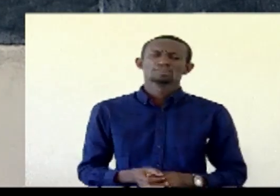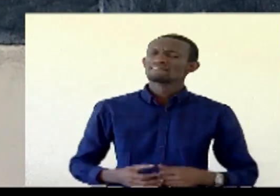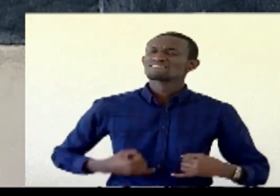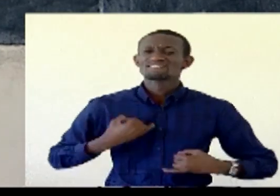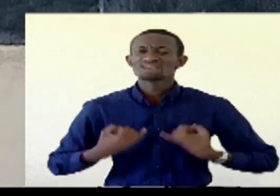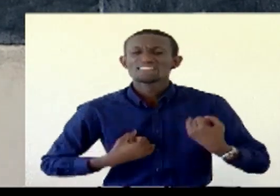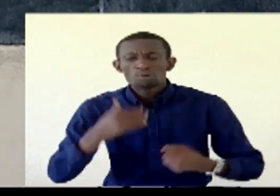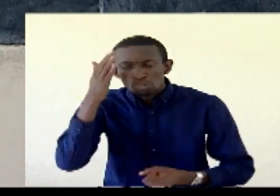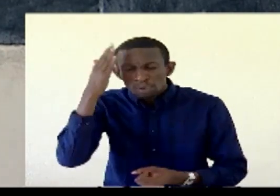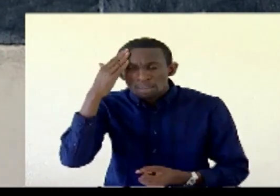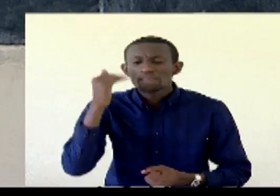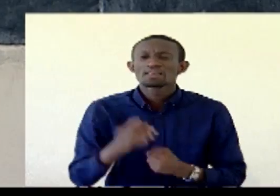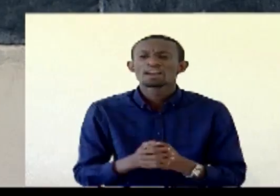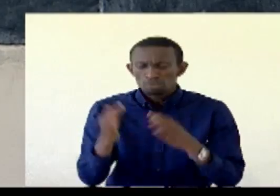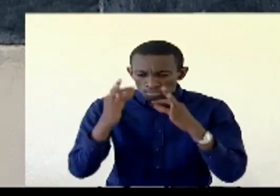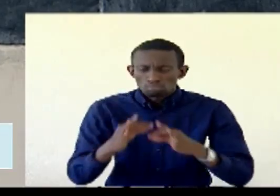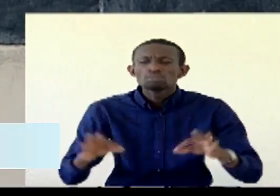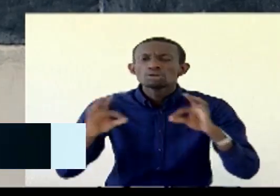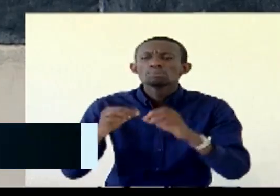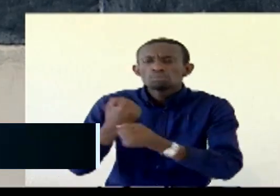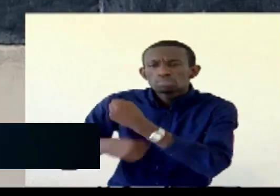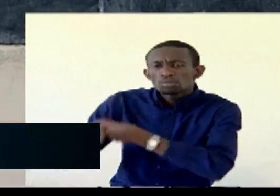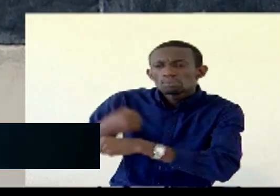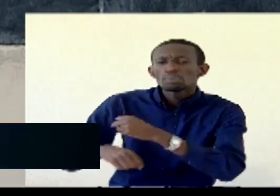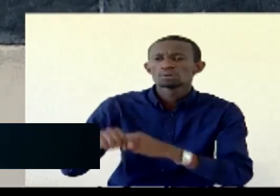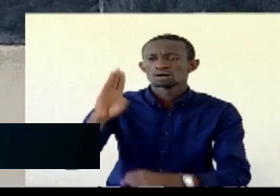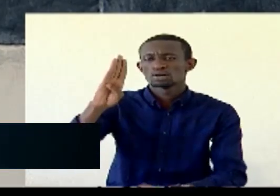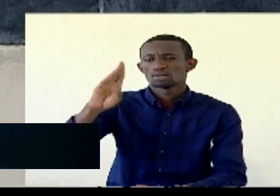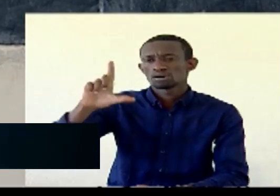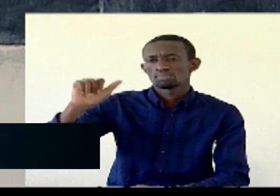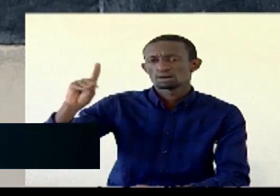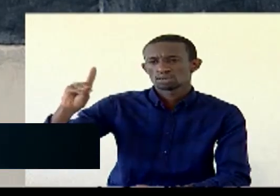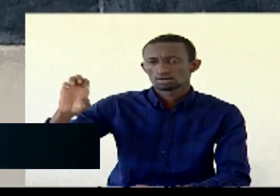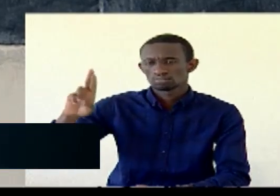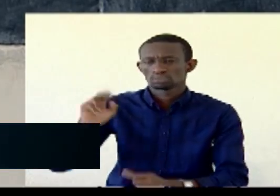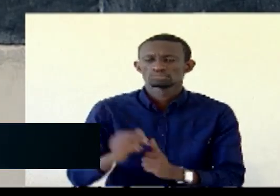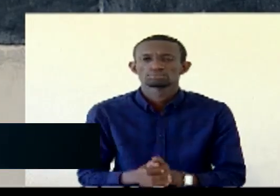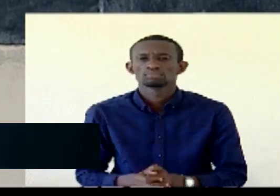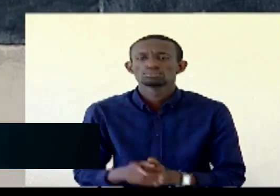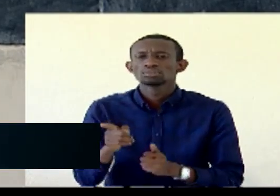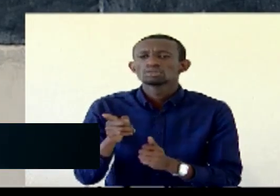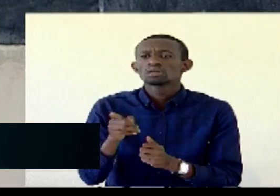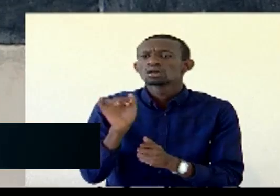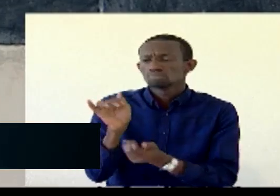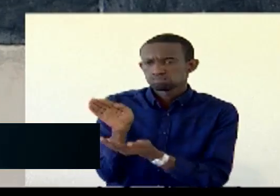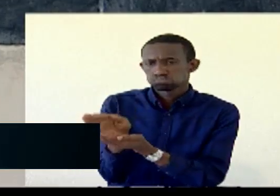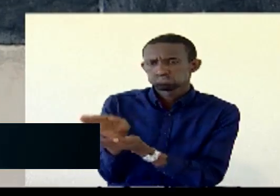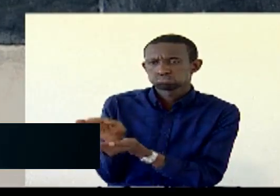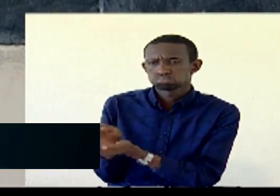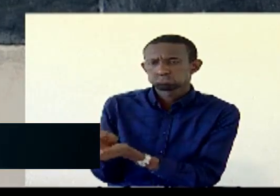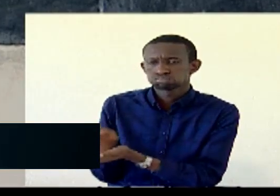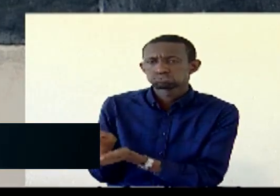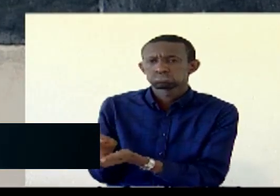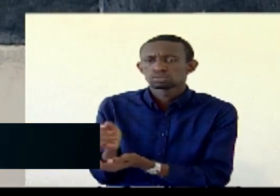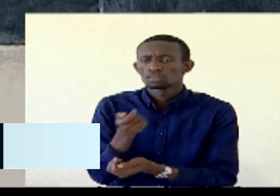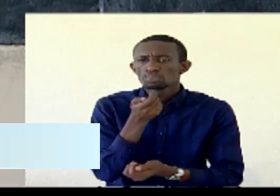the urinary bladder, or the bladder, which is a bladder is like, I can talk about a sac that stores urine temporarily, not permanently.